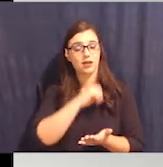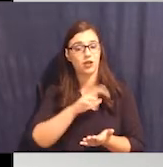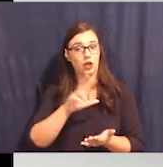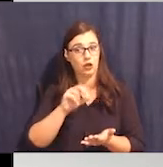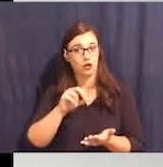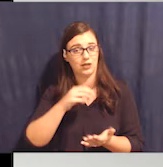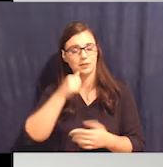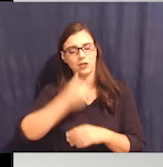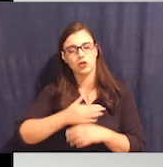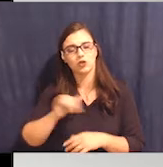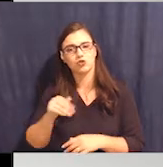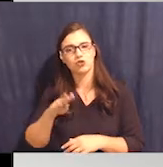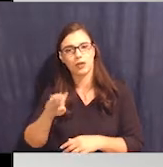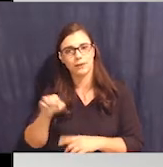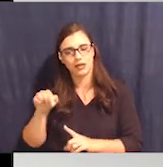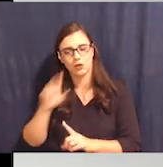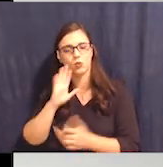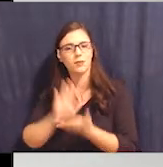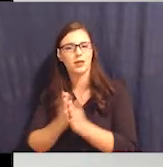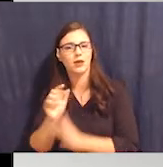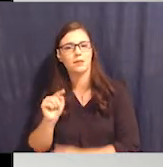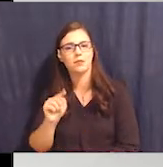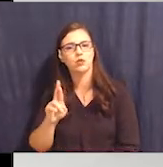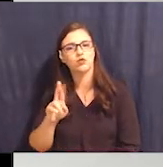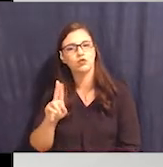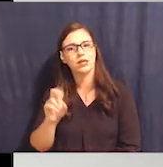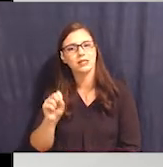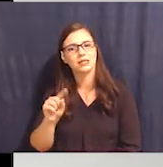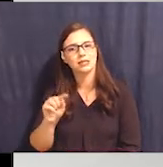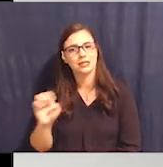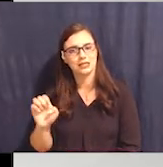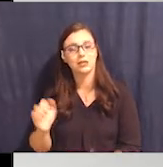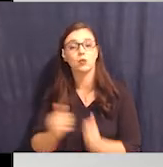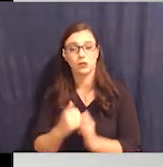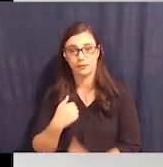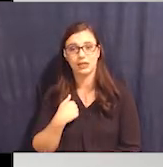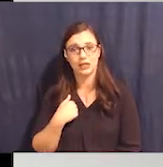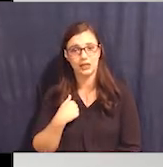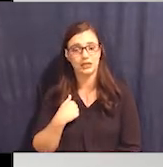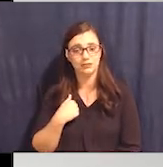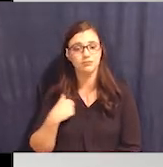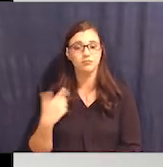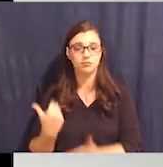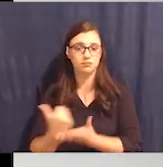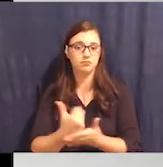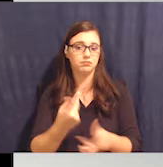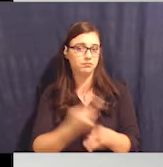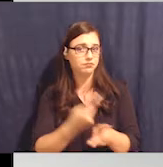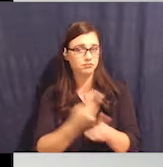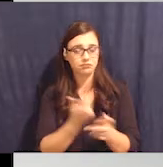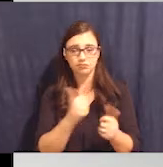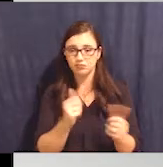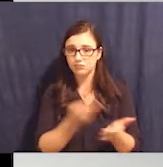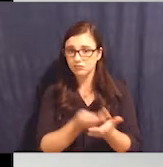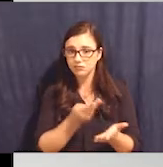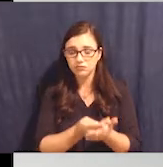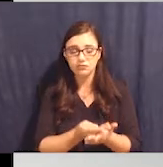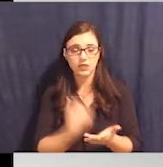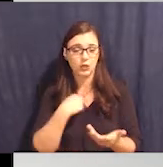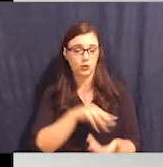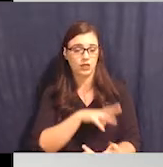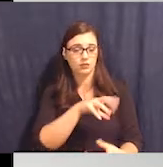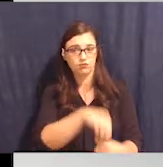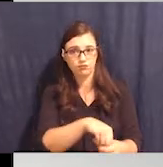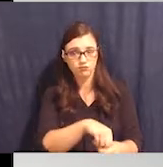document that at age 30, my daughter Jamie would become a trustee alongside me to take care of any money that we've